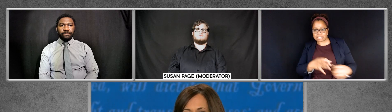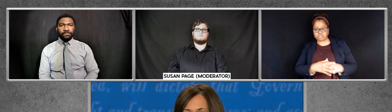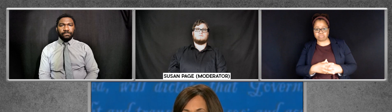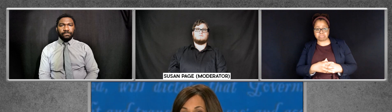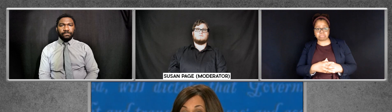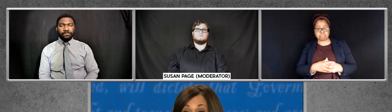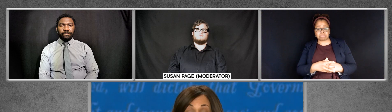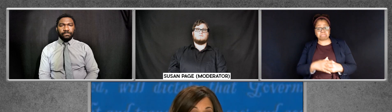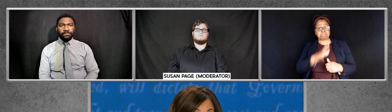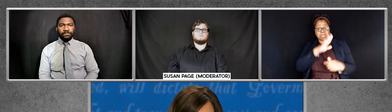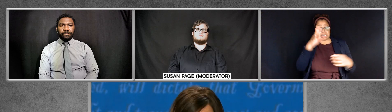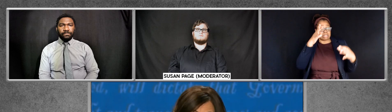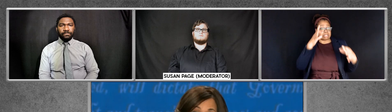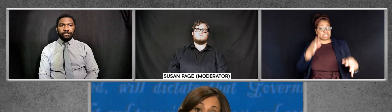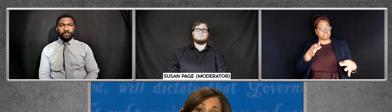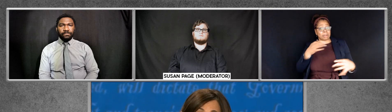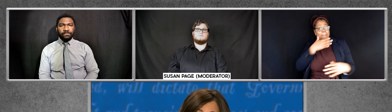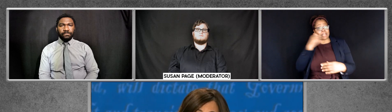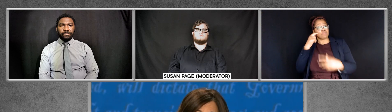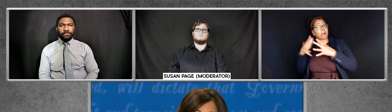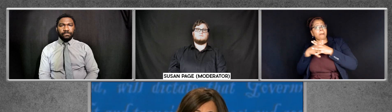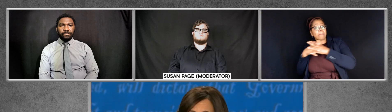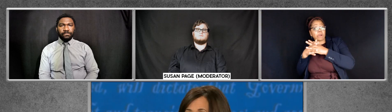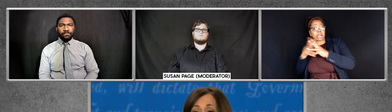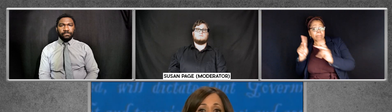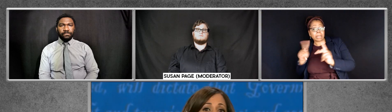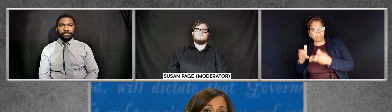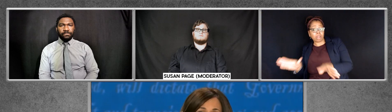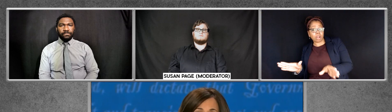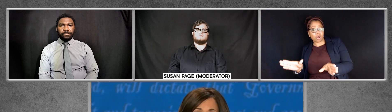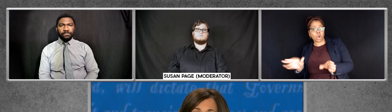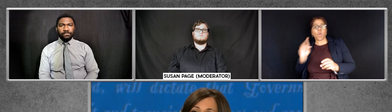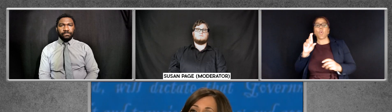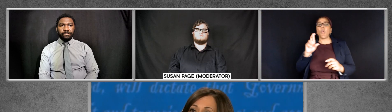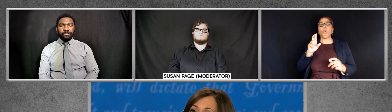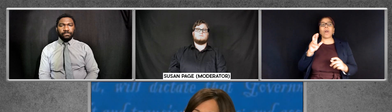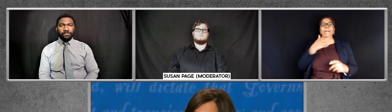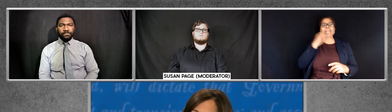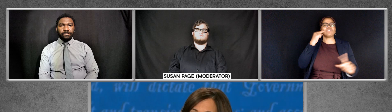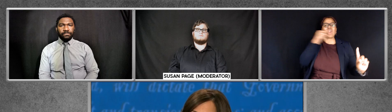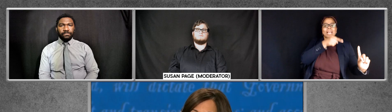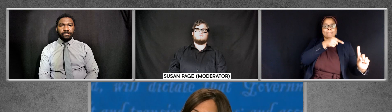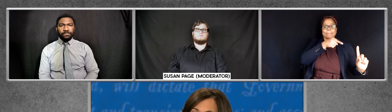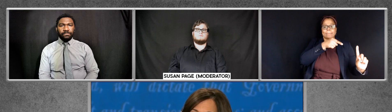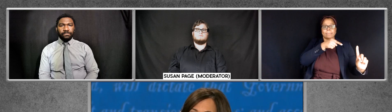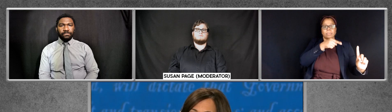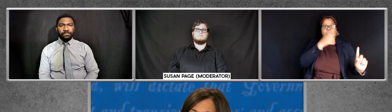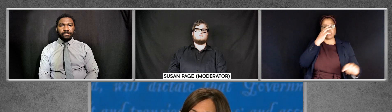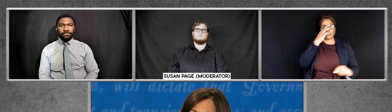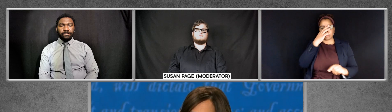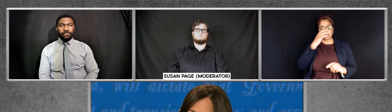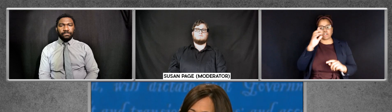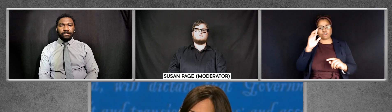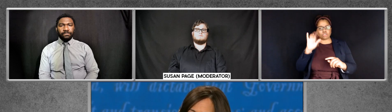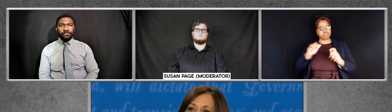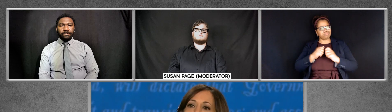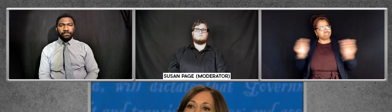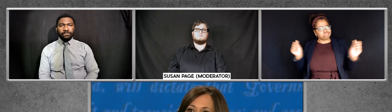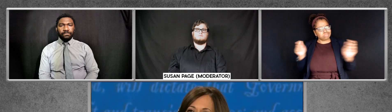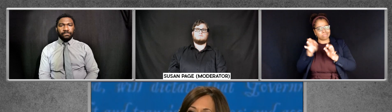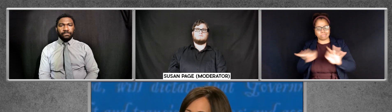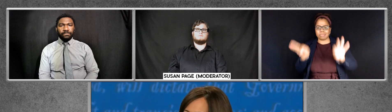decisions on the best interest of the American people, of you, or self-interest? So, Susan, I'm glad you asked about transparency, because it has